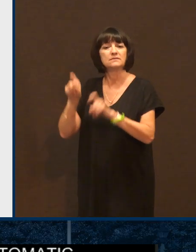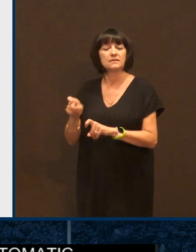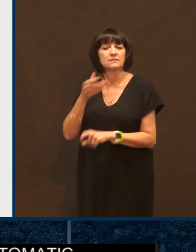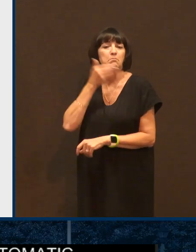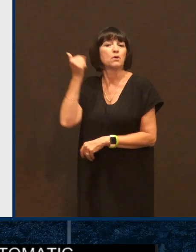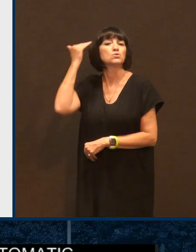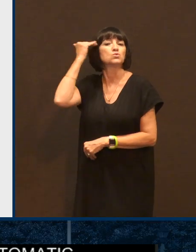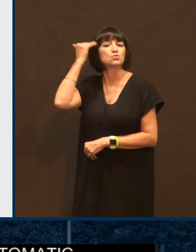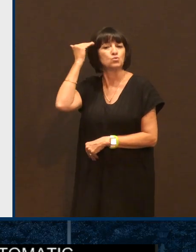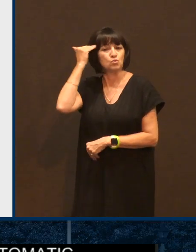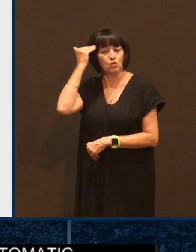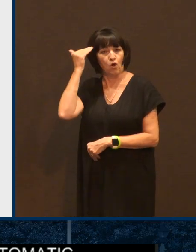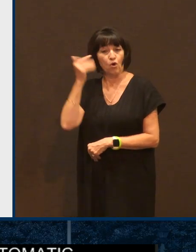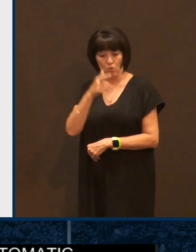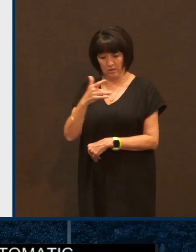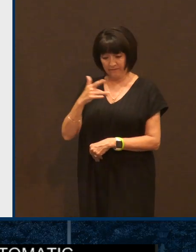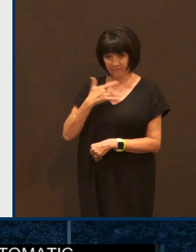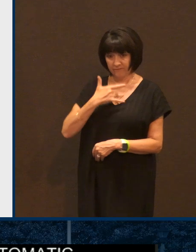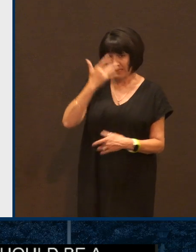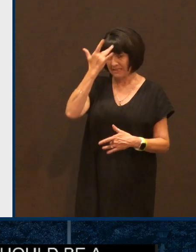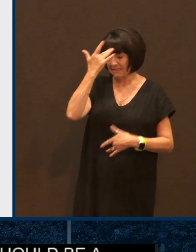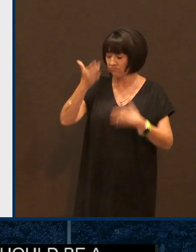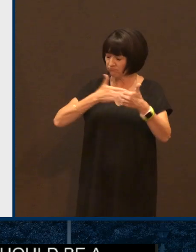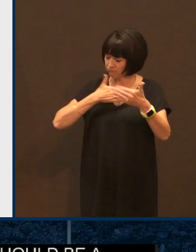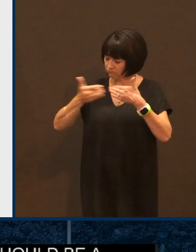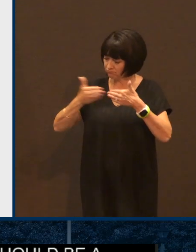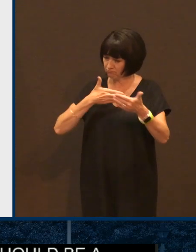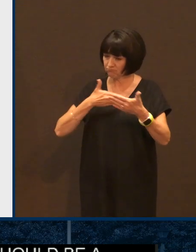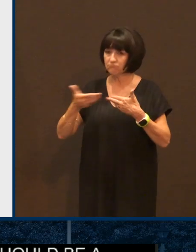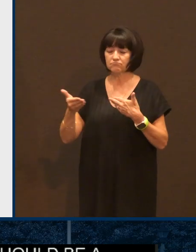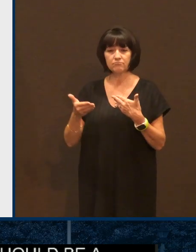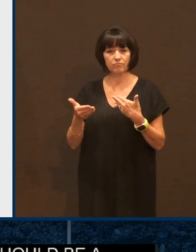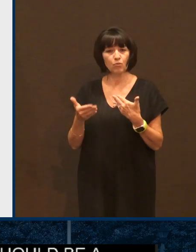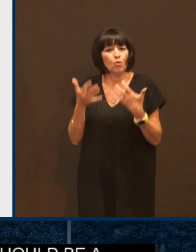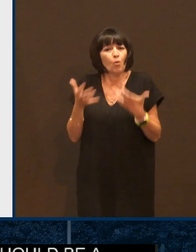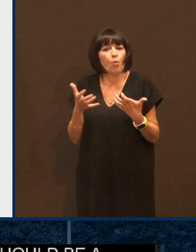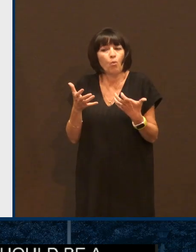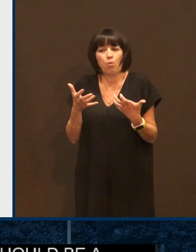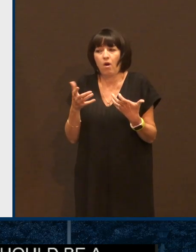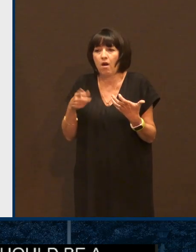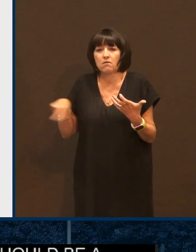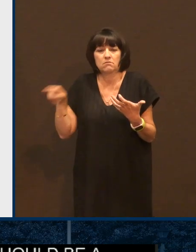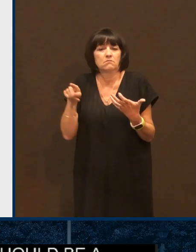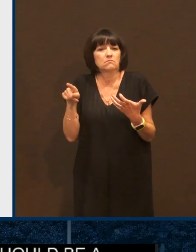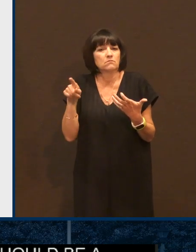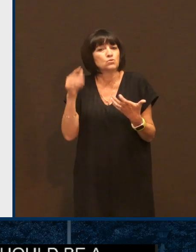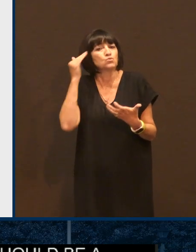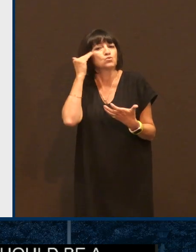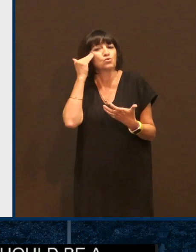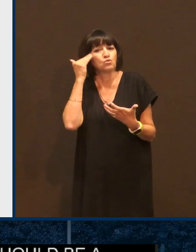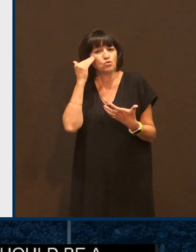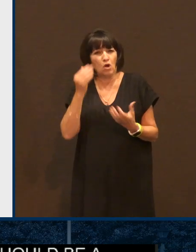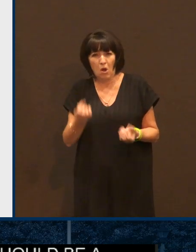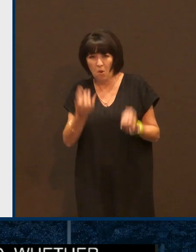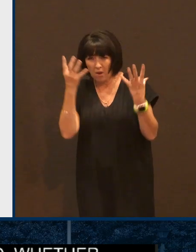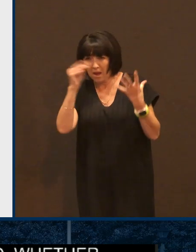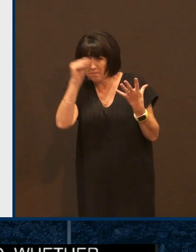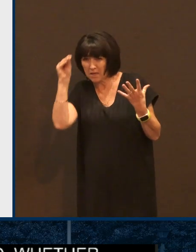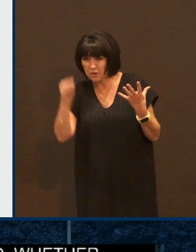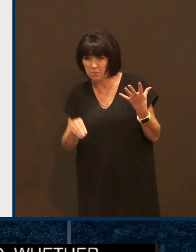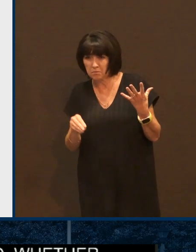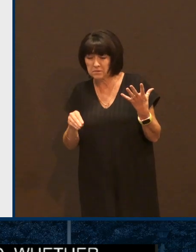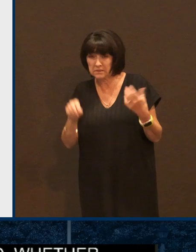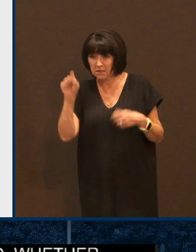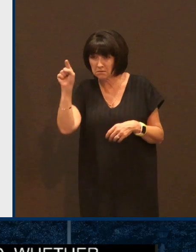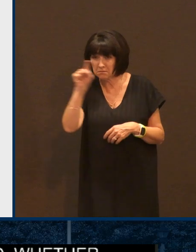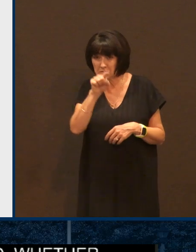you have symptoms or not, so that we have some idea of the extent of the spread, so that we can fill up the testing sites when